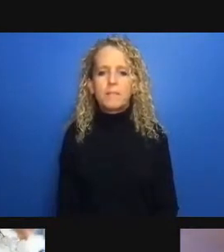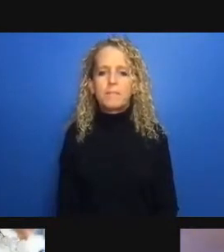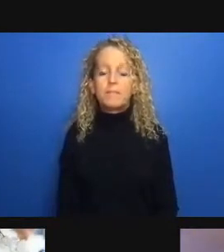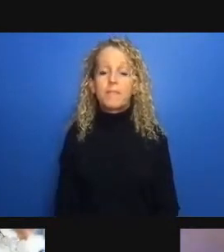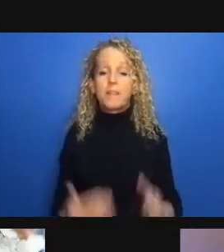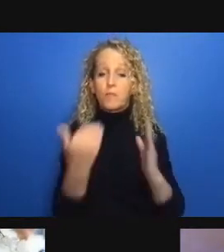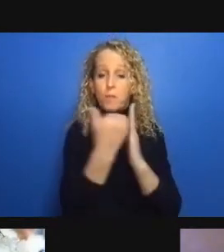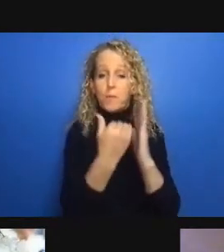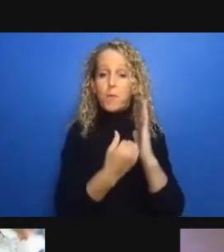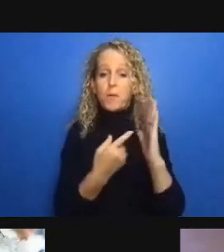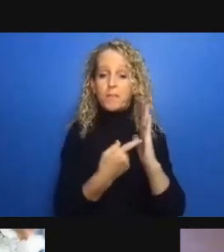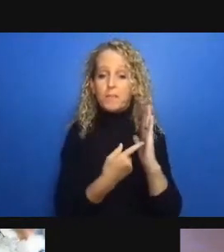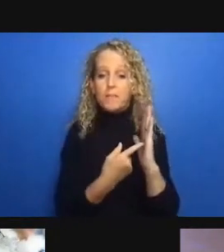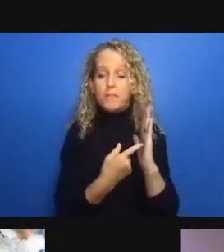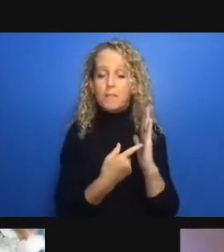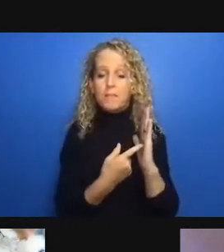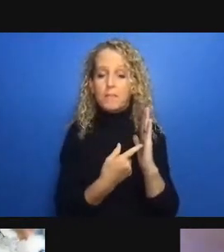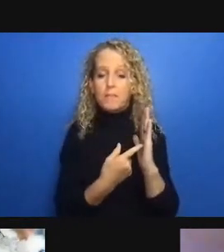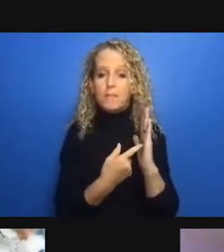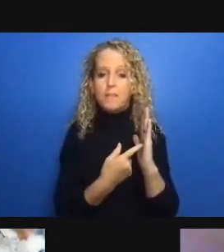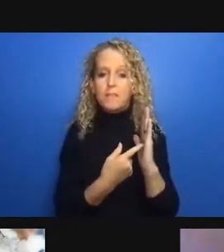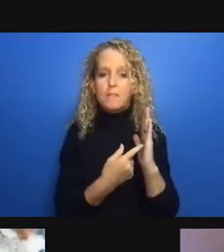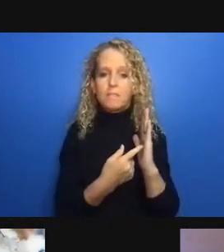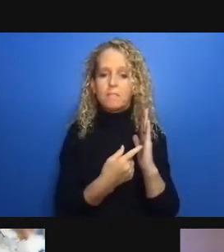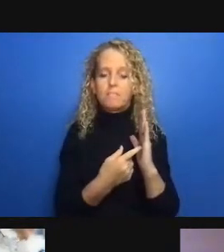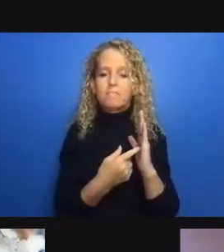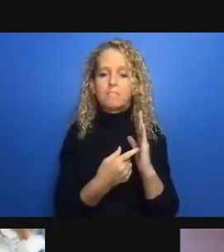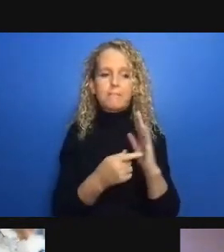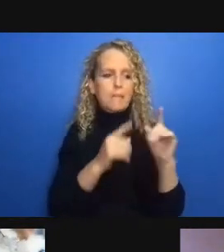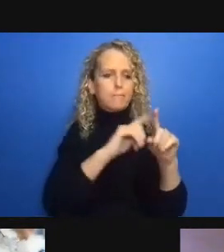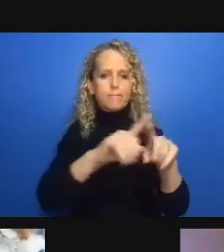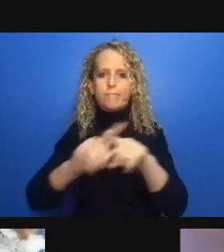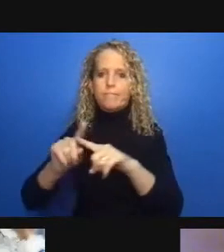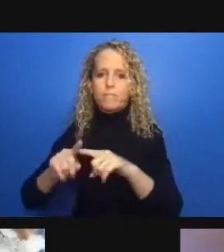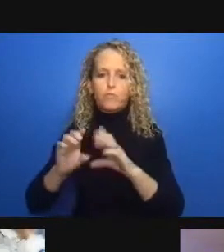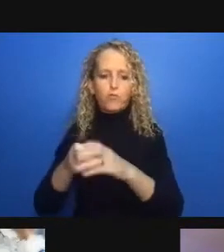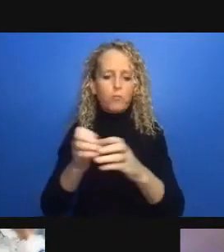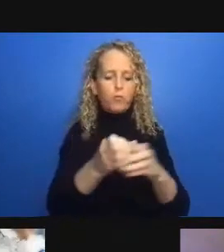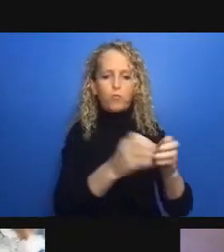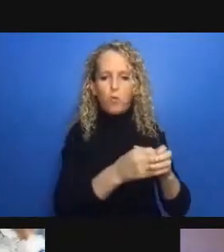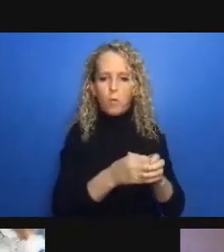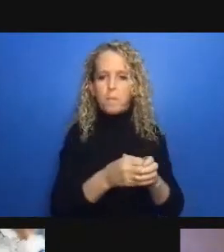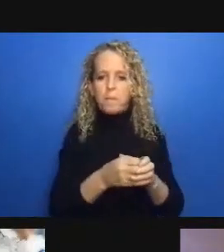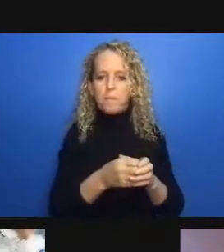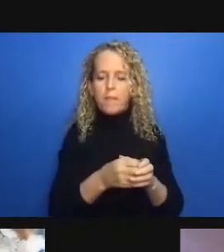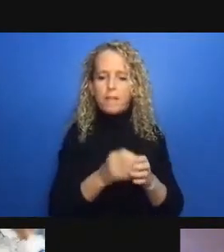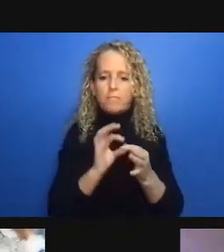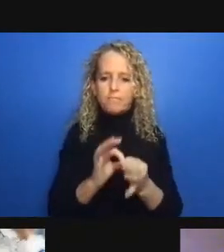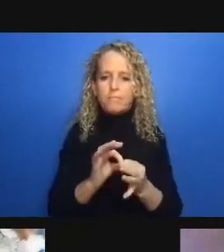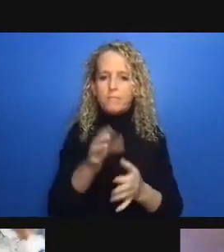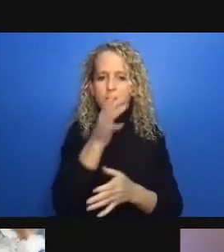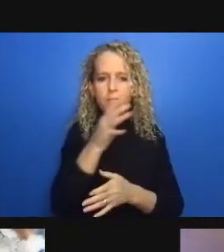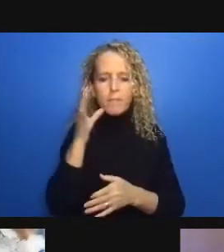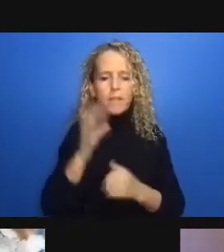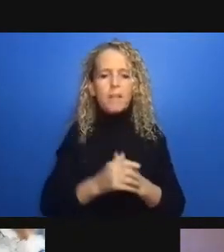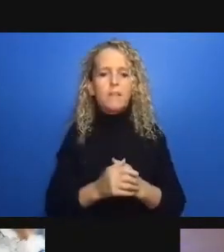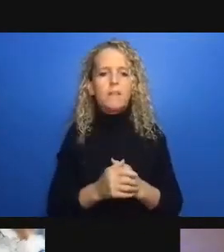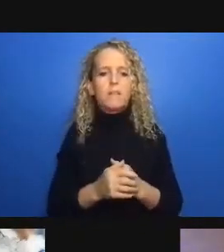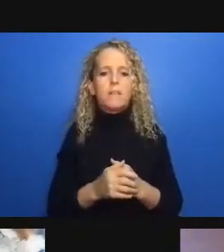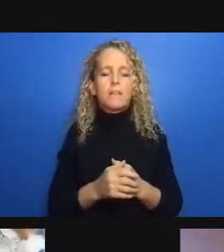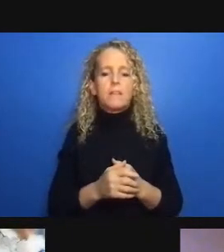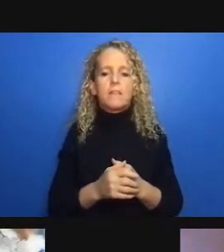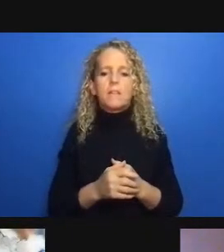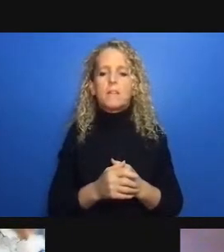different perspectives from the sector. And Tracy, of course, is heading up the extension services within